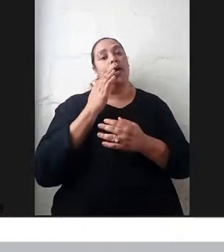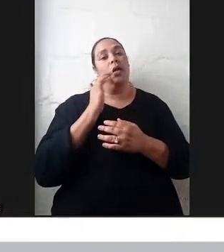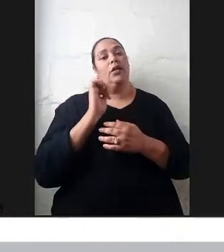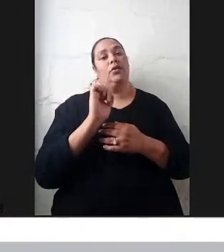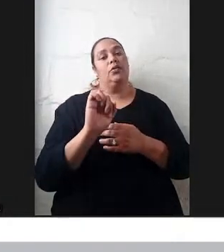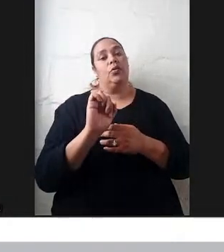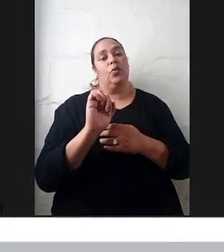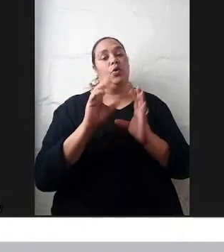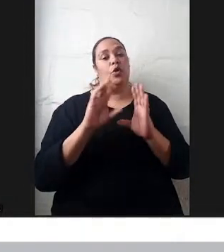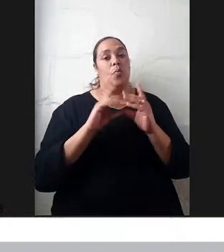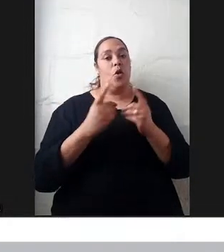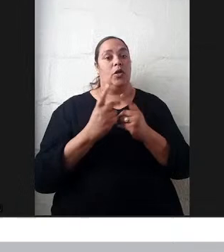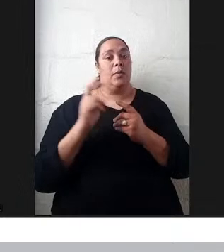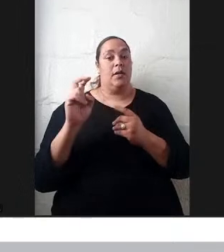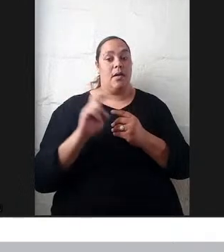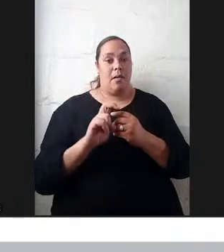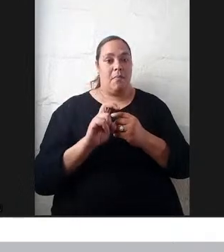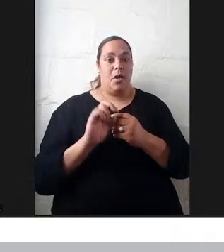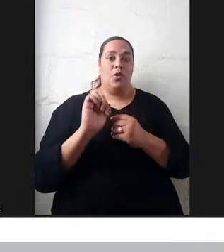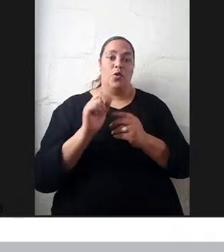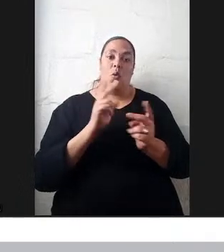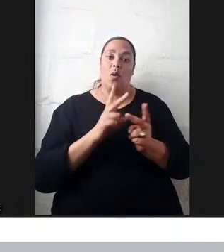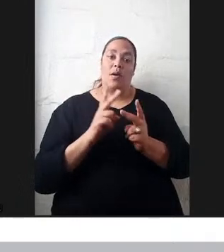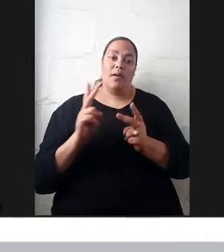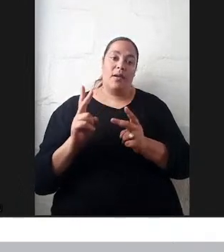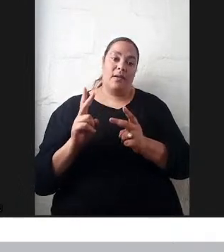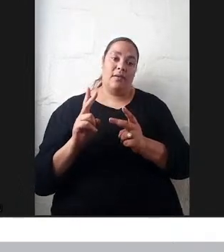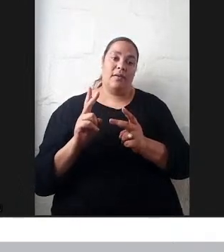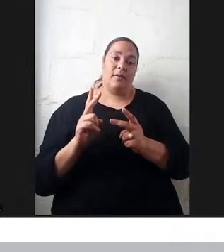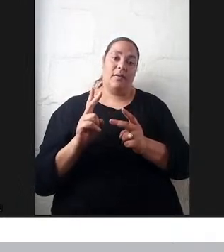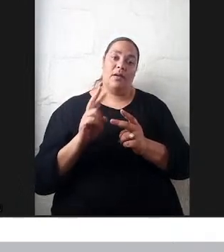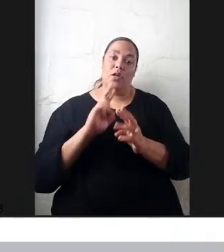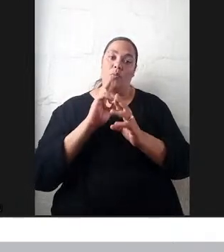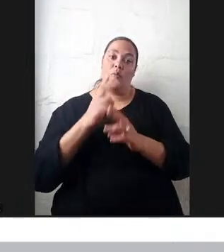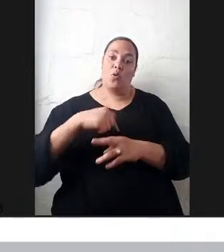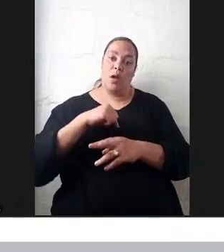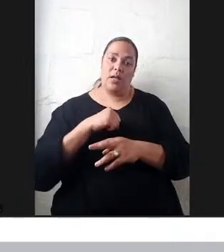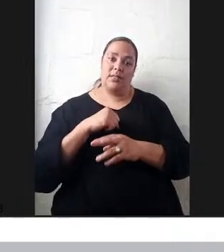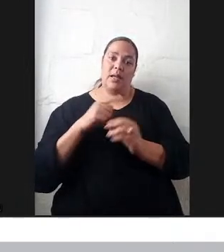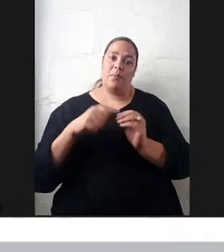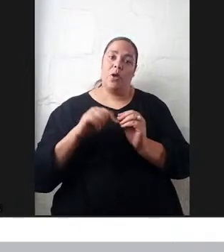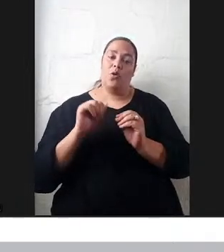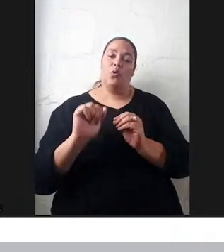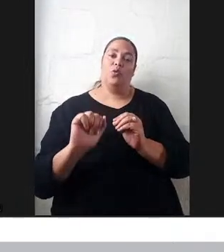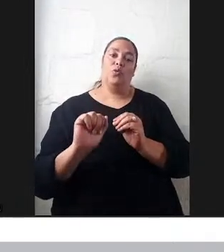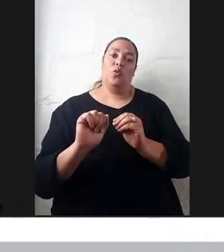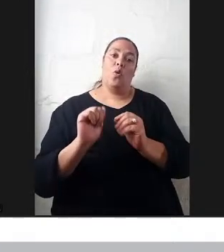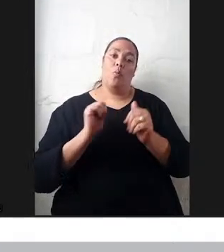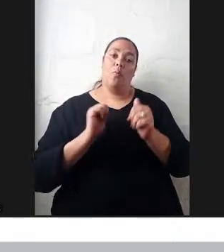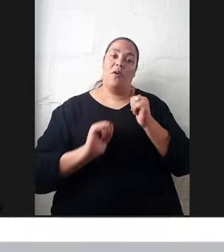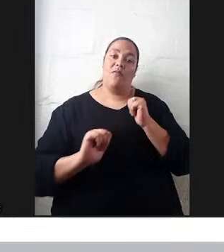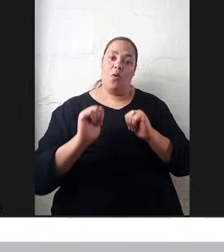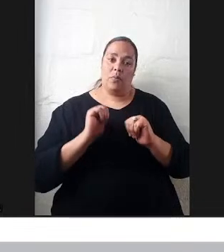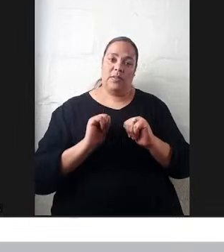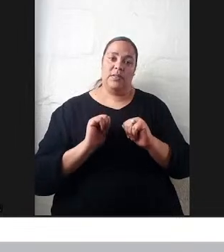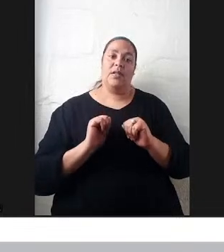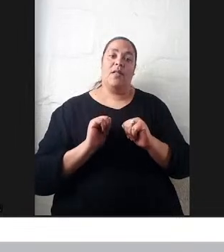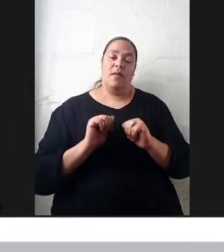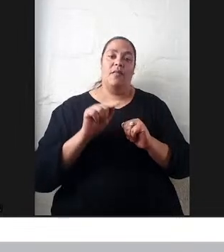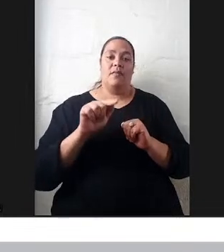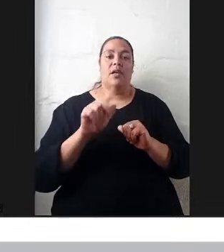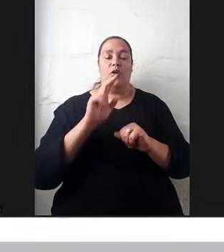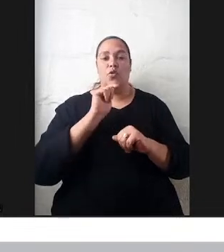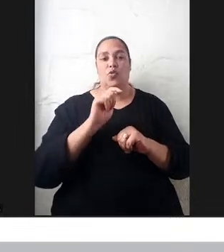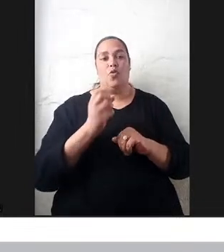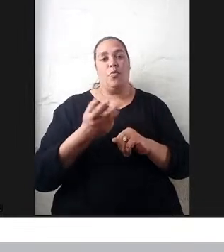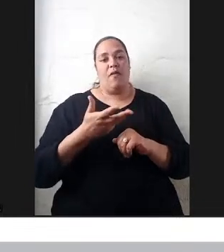department comes and they again report to us in terms of their performance, that they really provide us